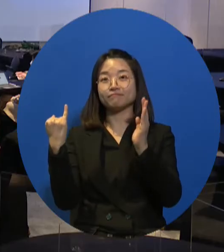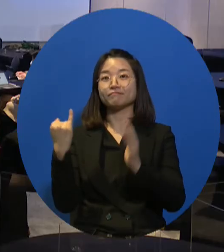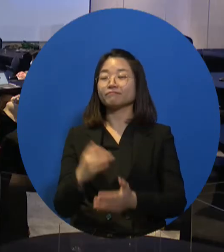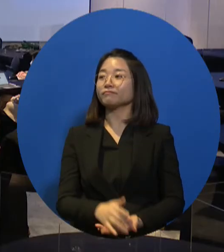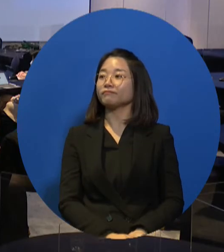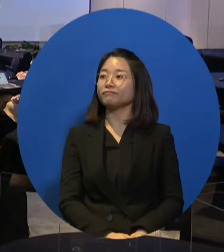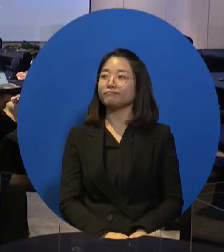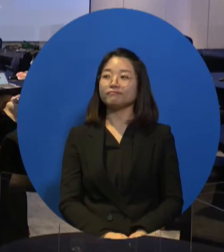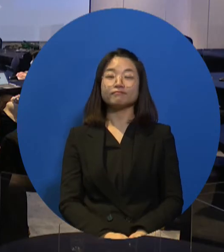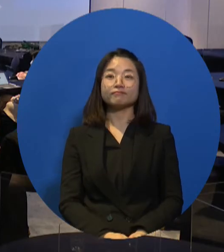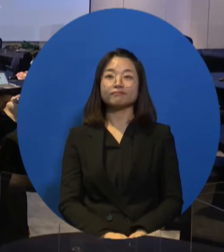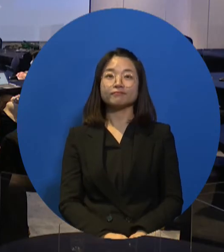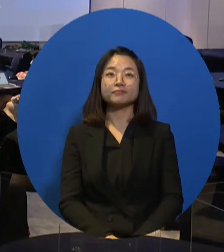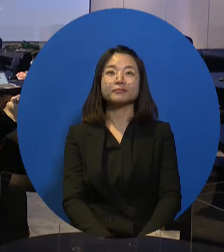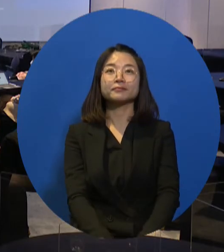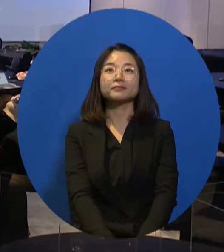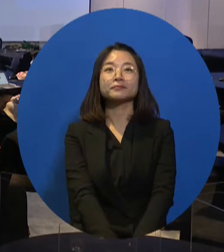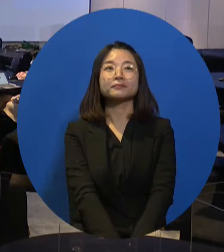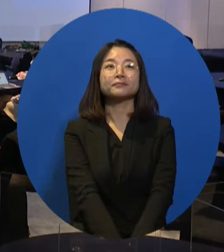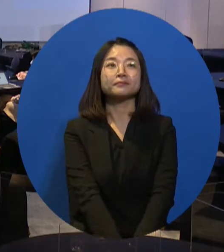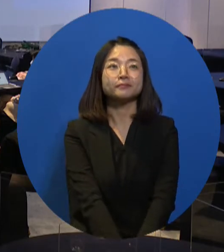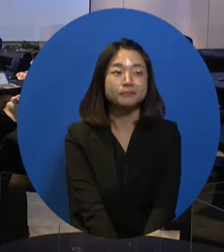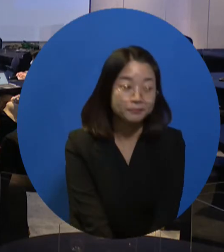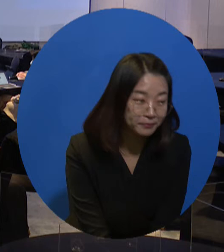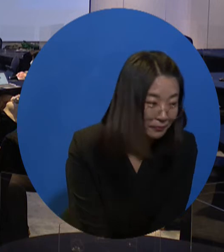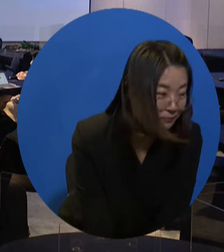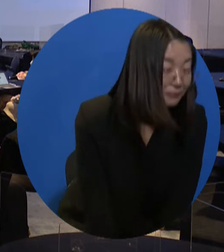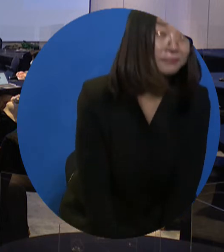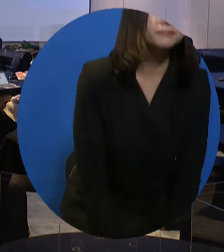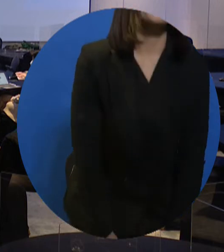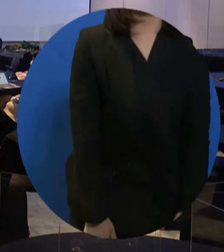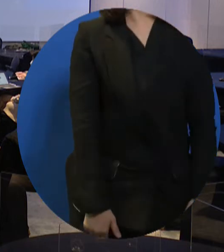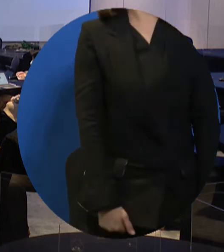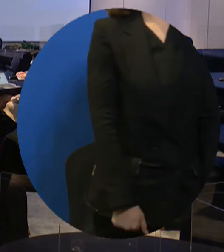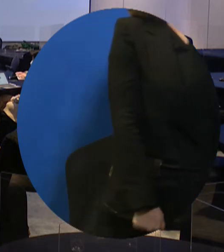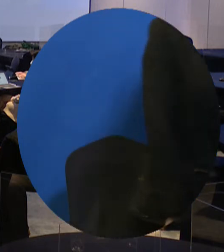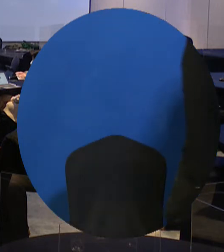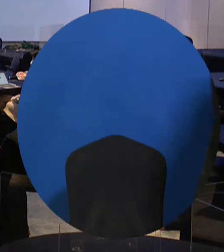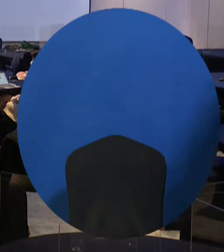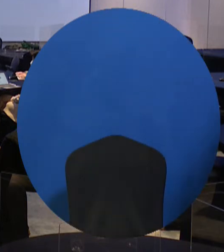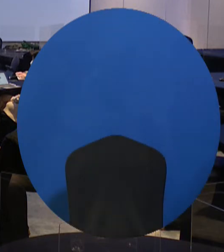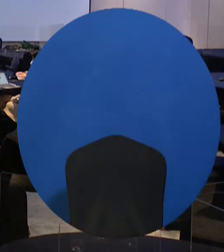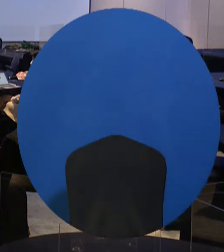at DDASK, Disability Discrimination Act of Solidarity in Korea.